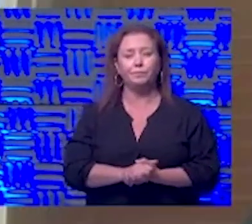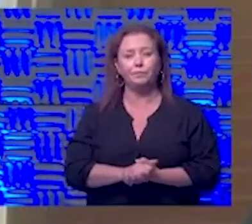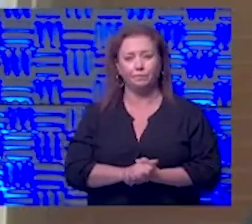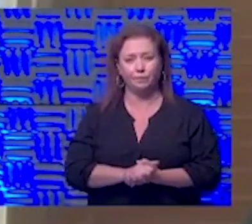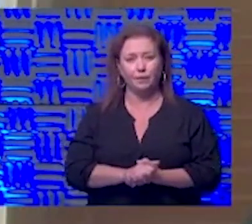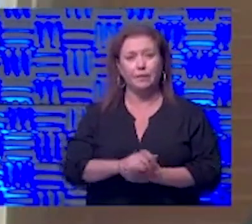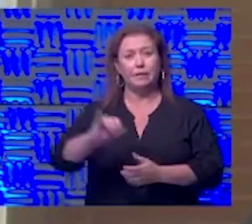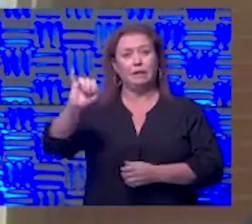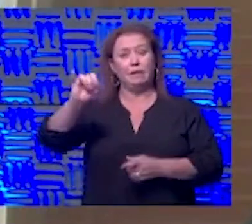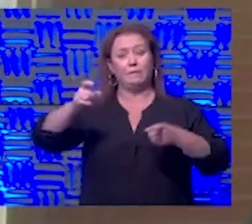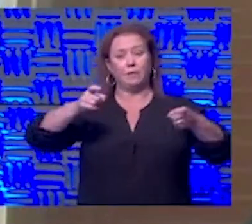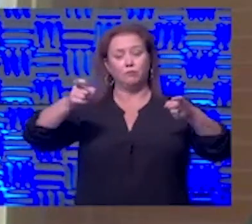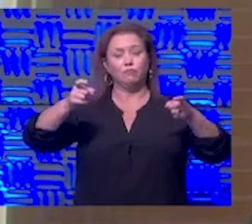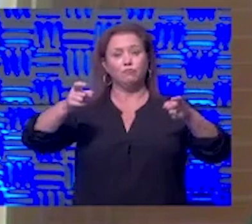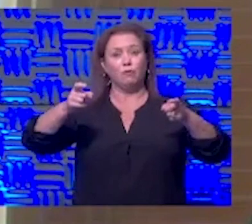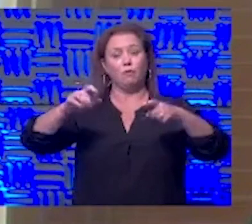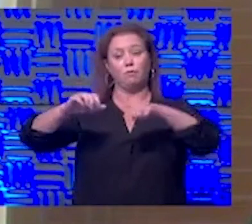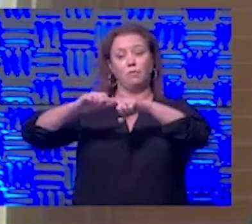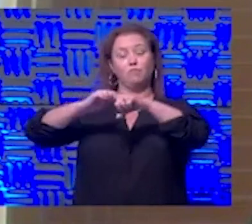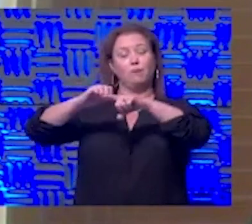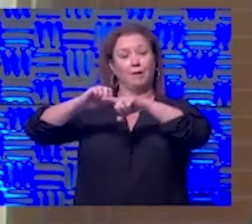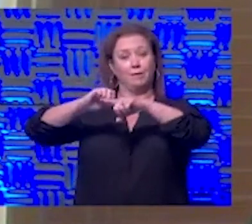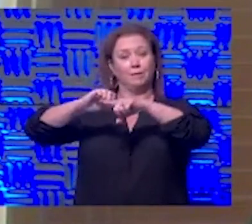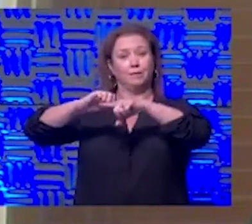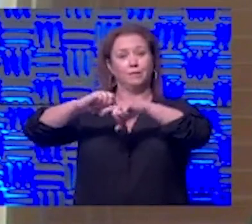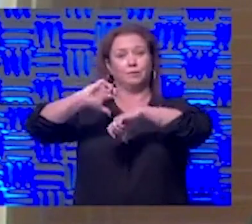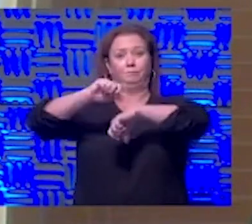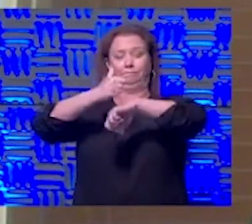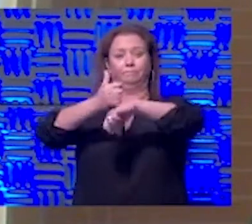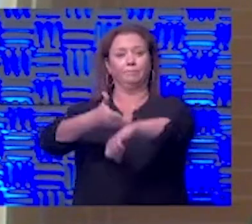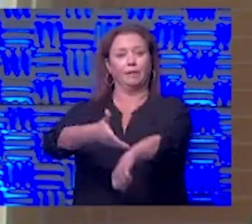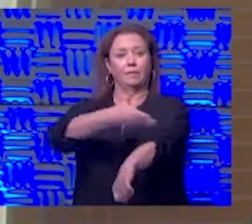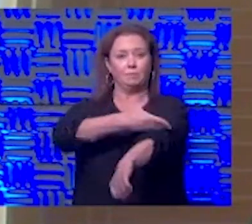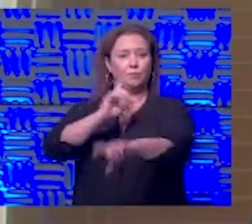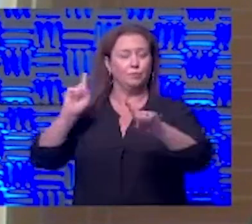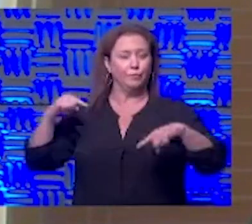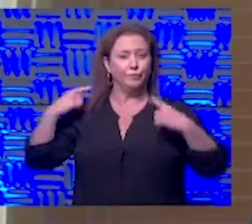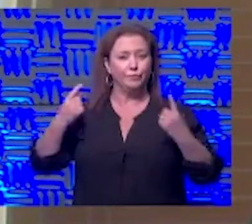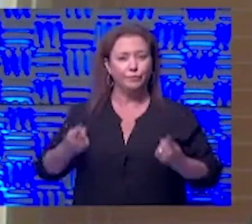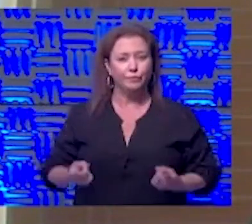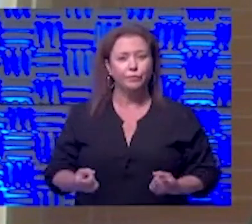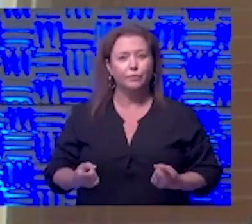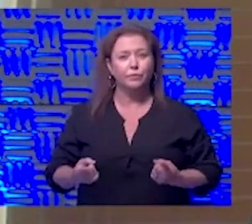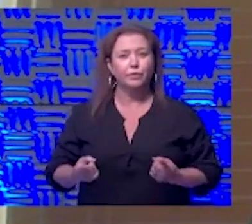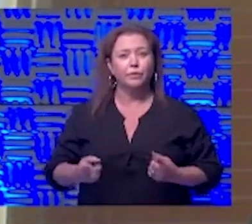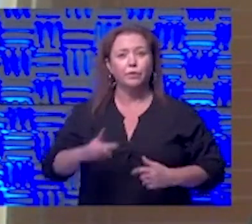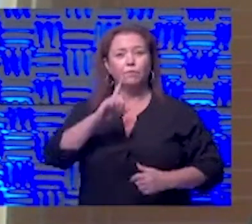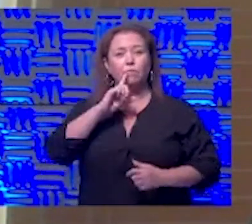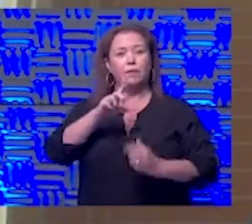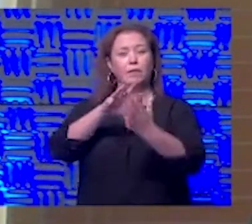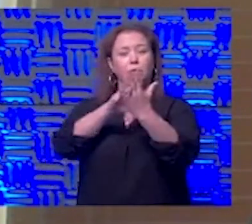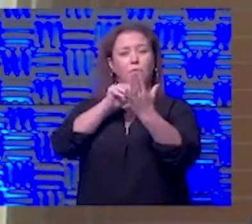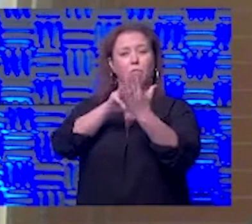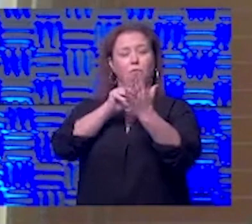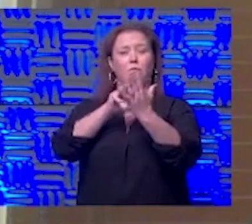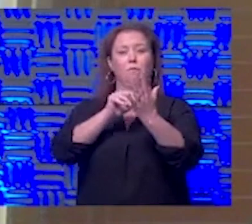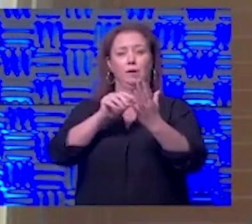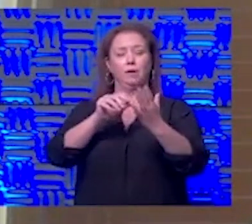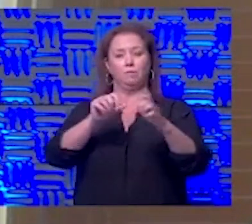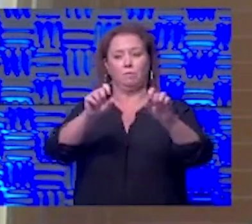the infection control practices have gotten only better over time. We really are learning and